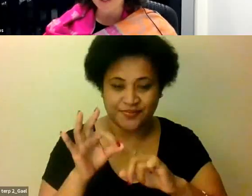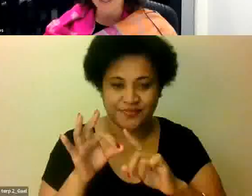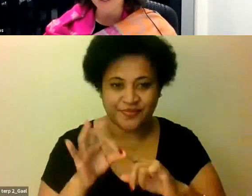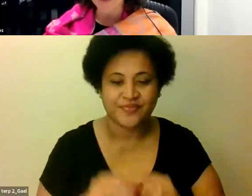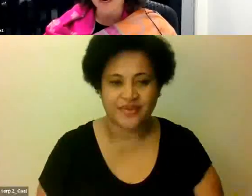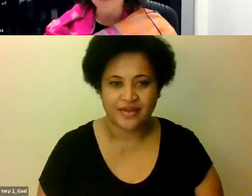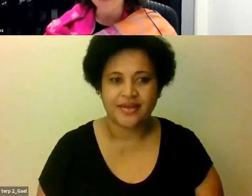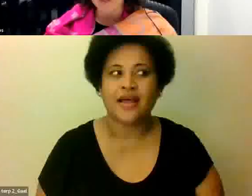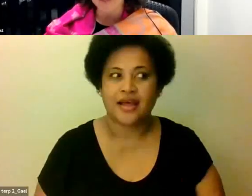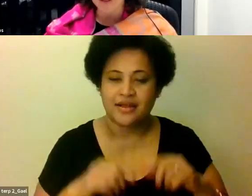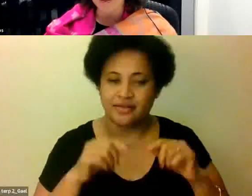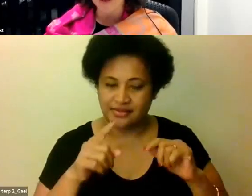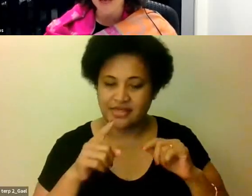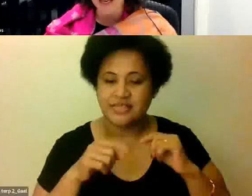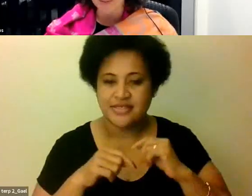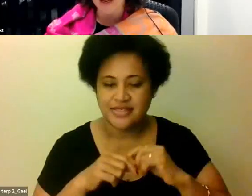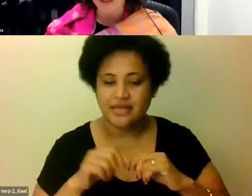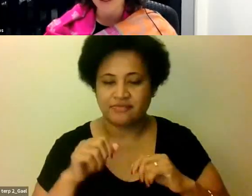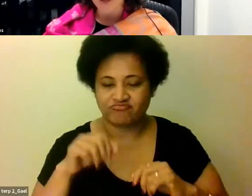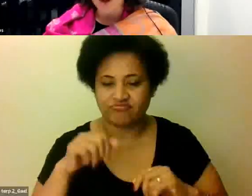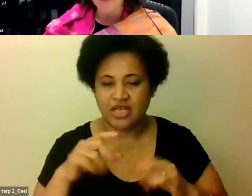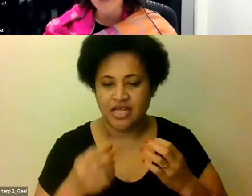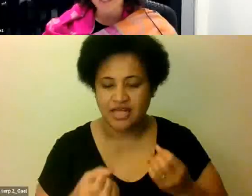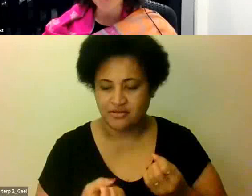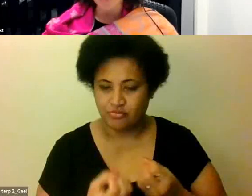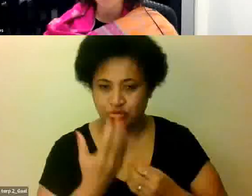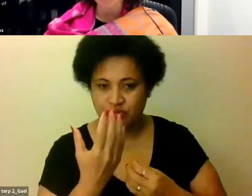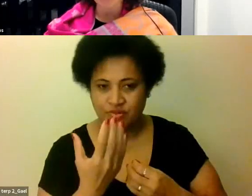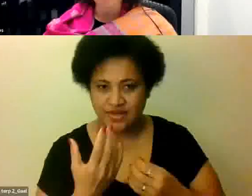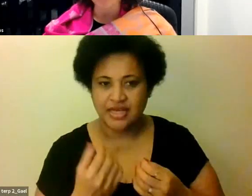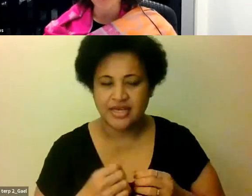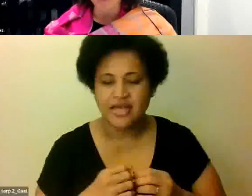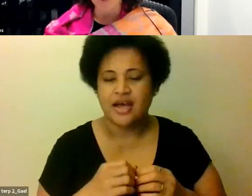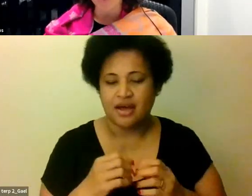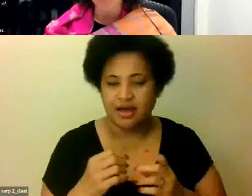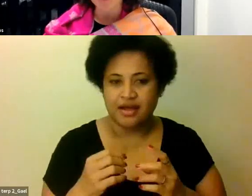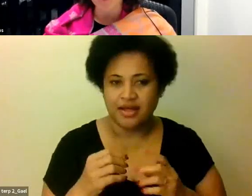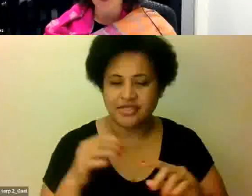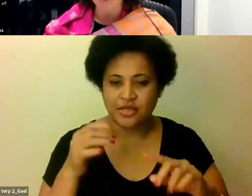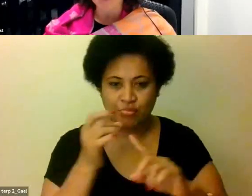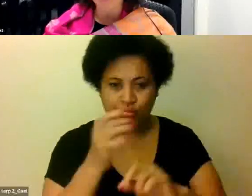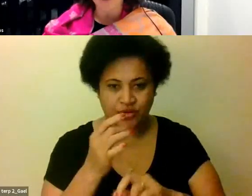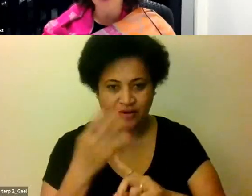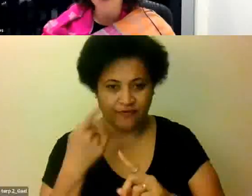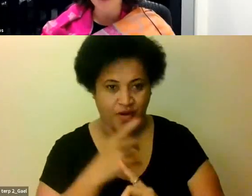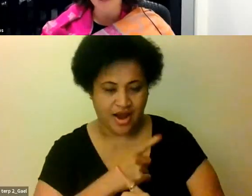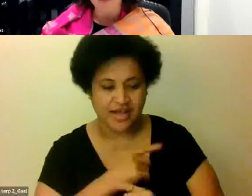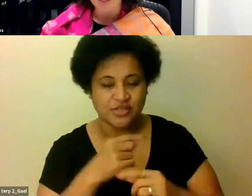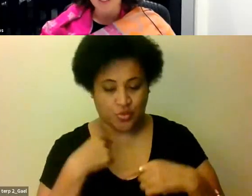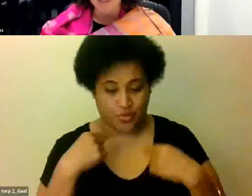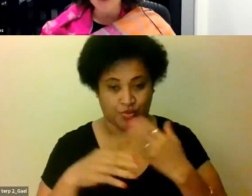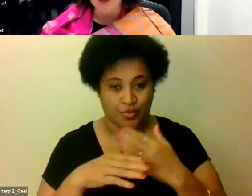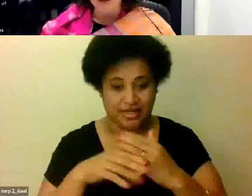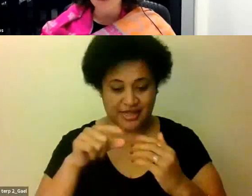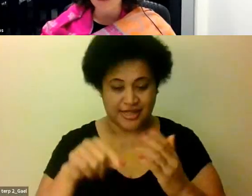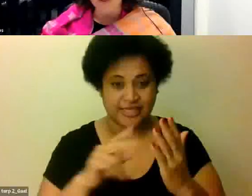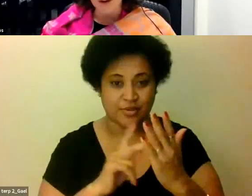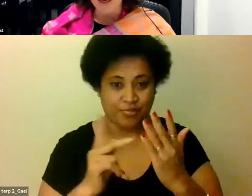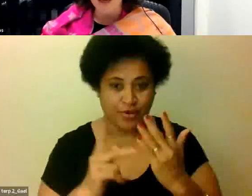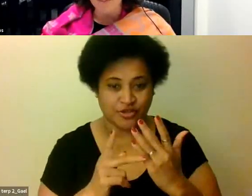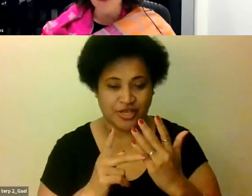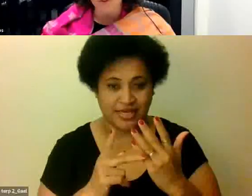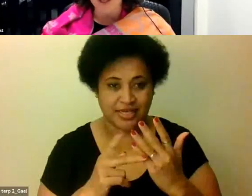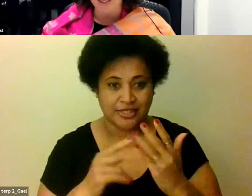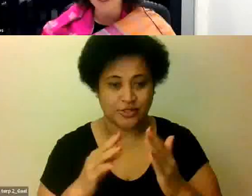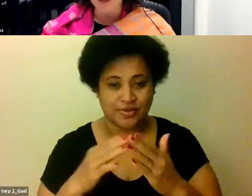really highlighted something that has been quite dear to us as we've been working on this project. And like I said, it's been